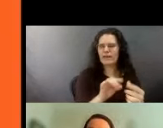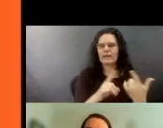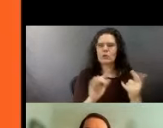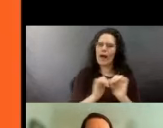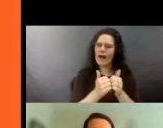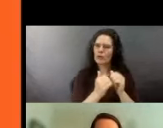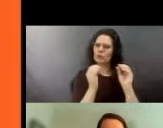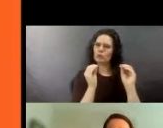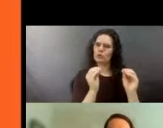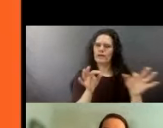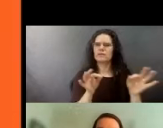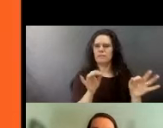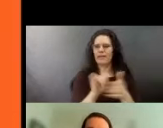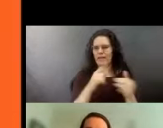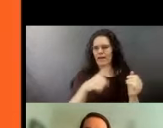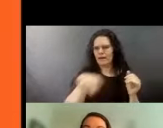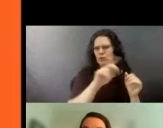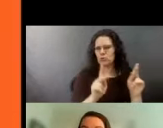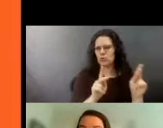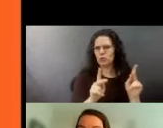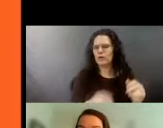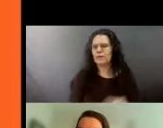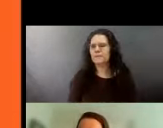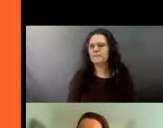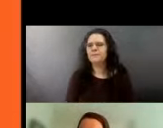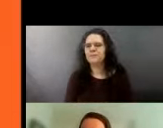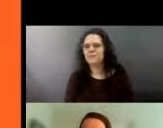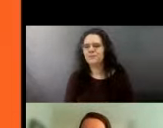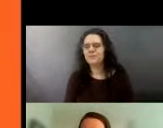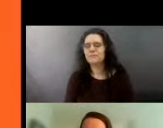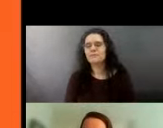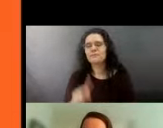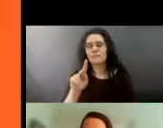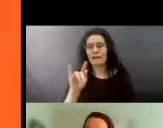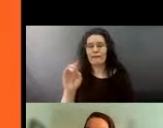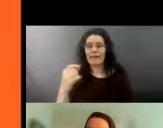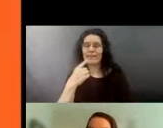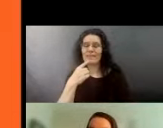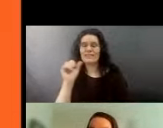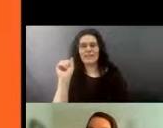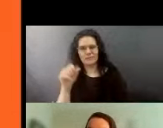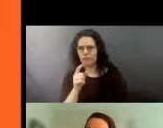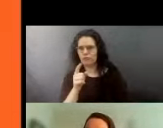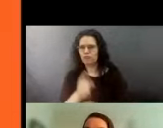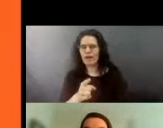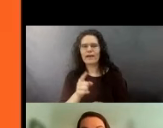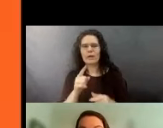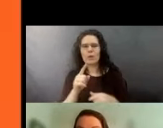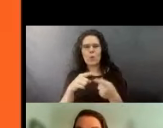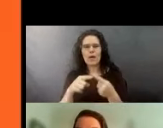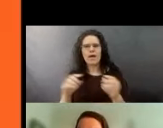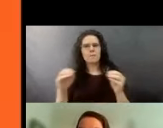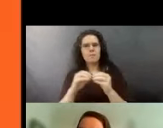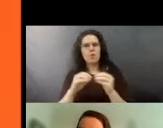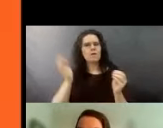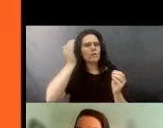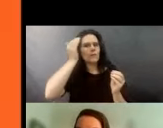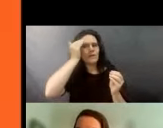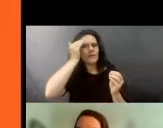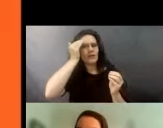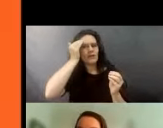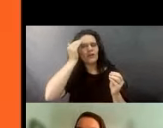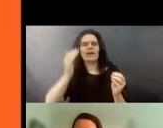Yeah, I think familiarity also brings sort of confidence and how to